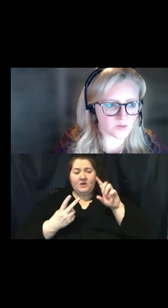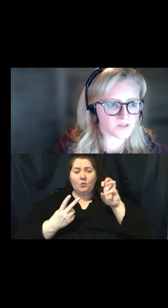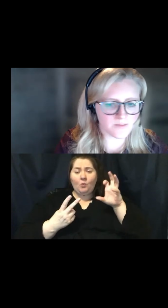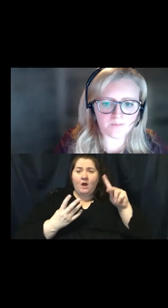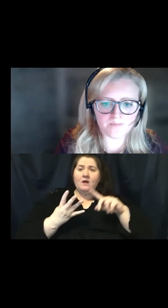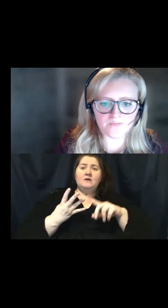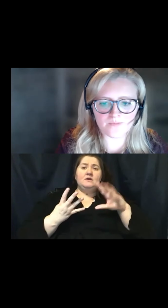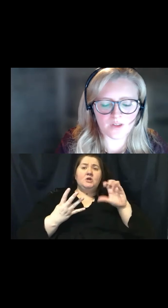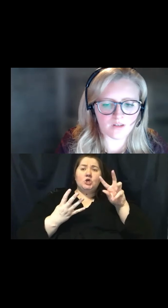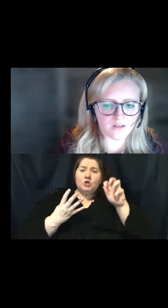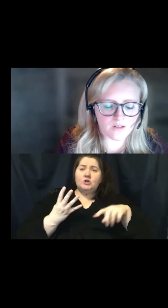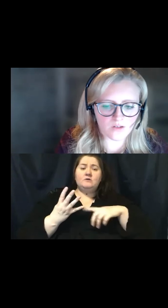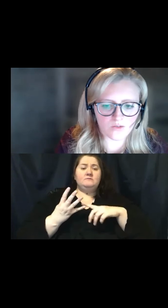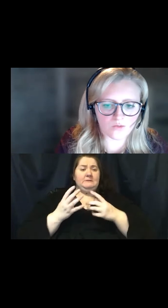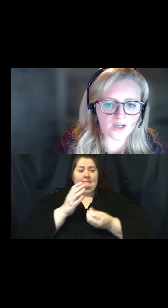planter strips.